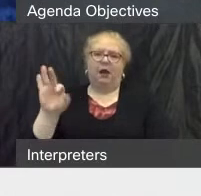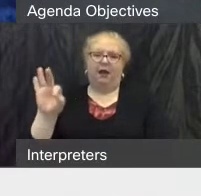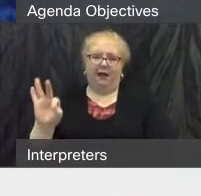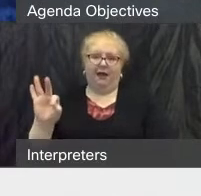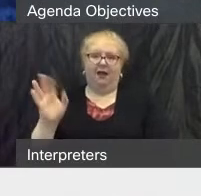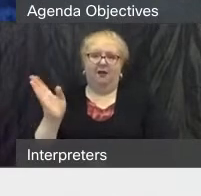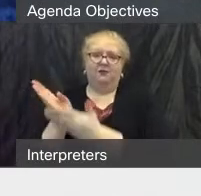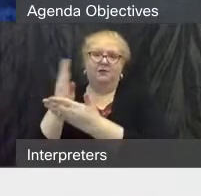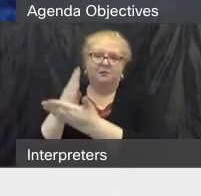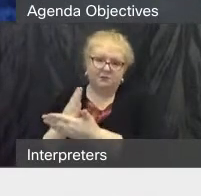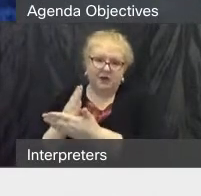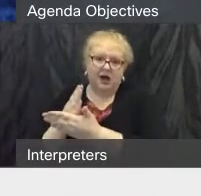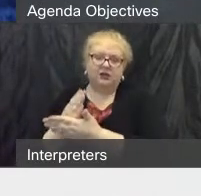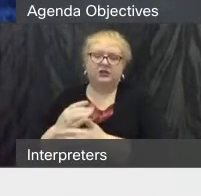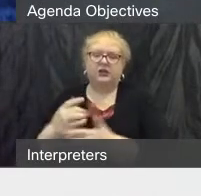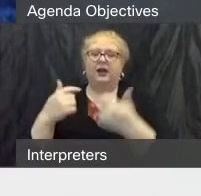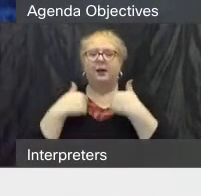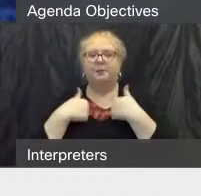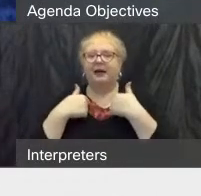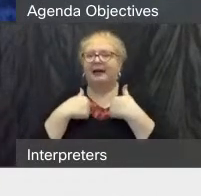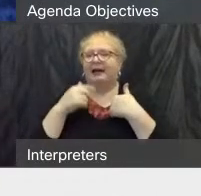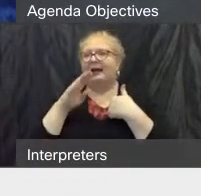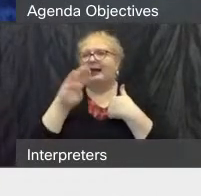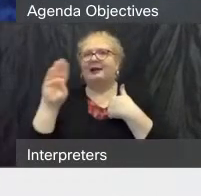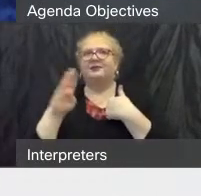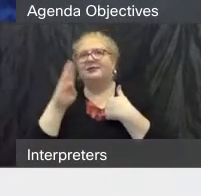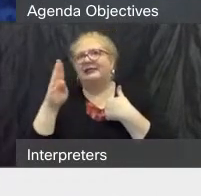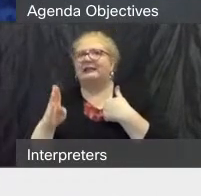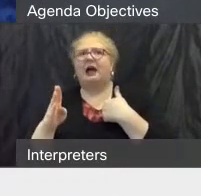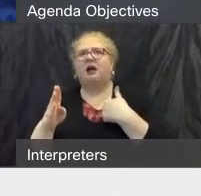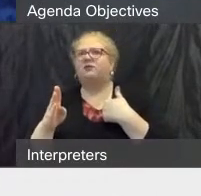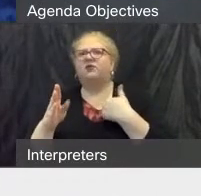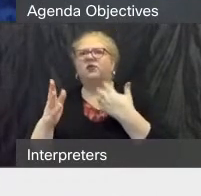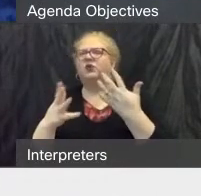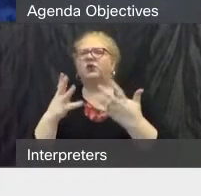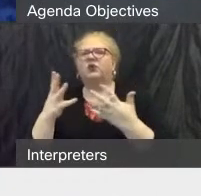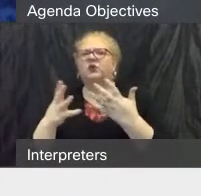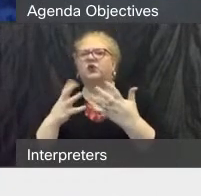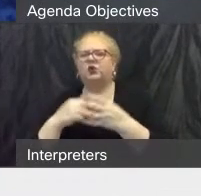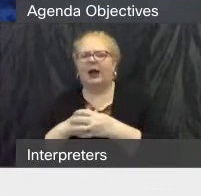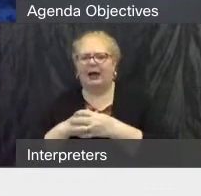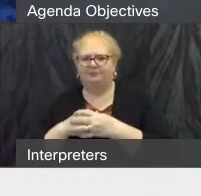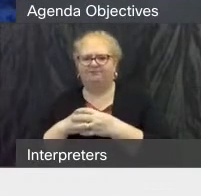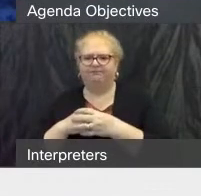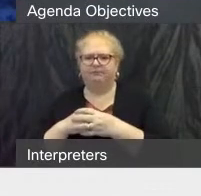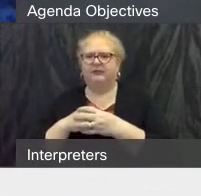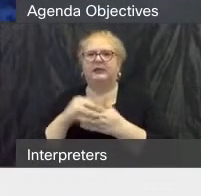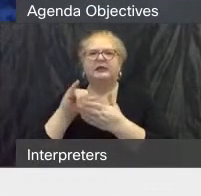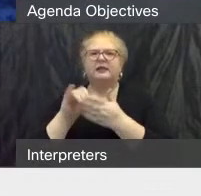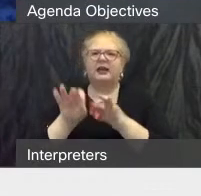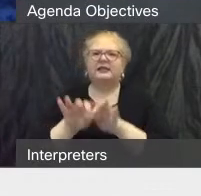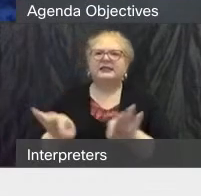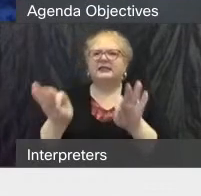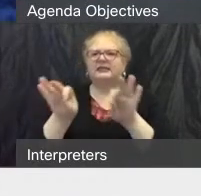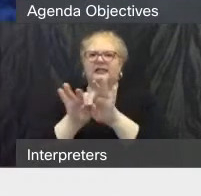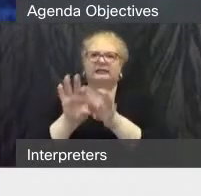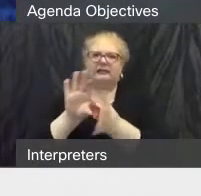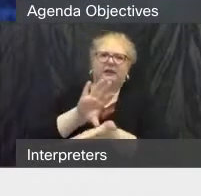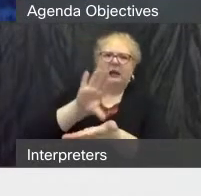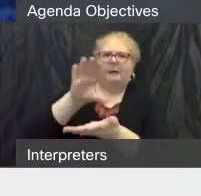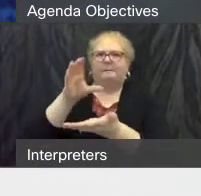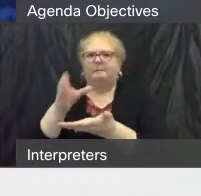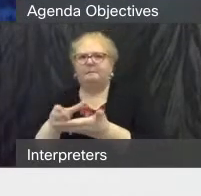for a significant number or significant amount like this, we've never